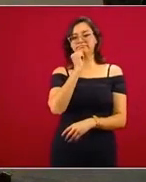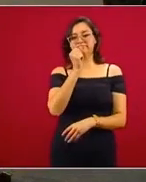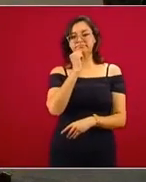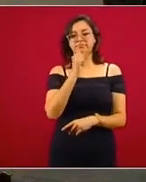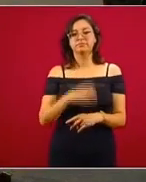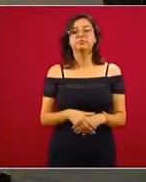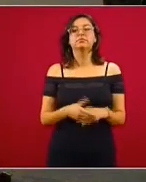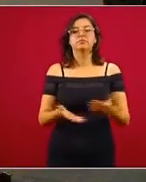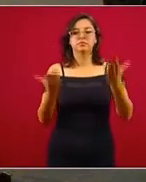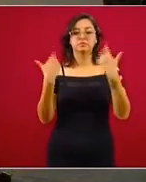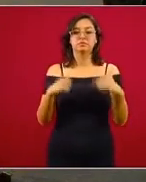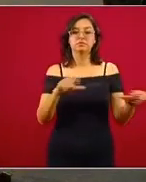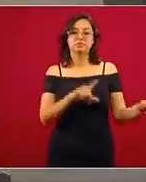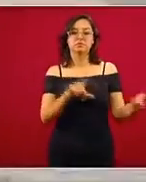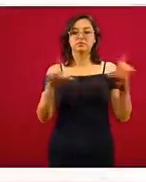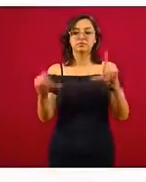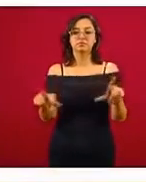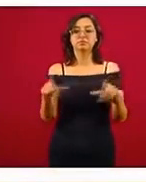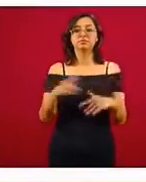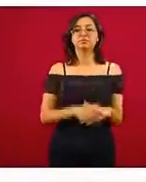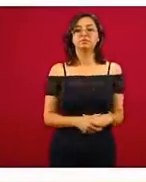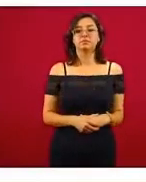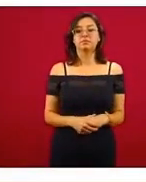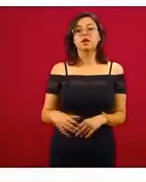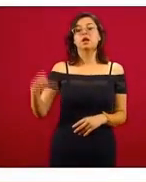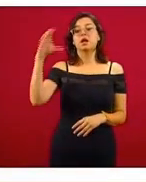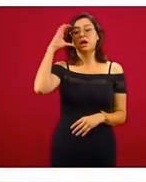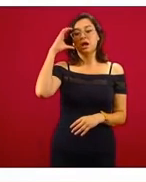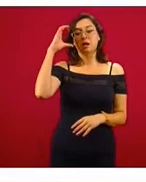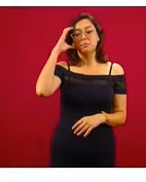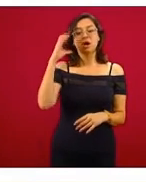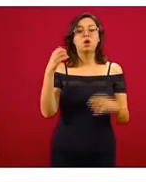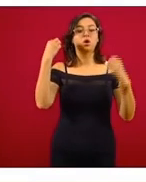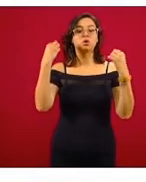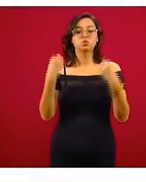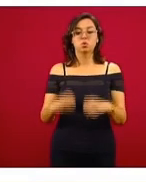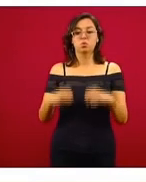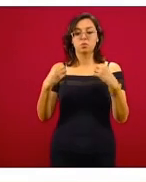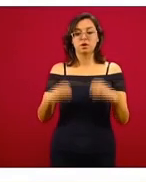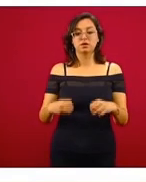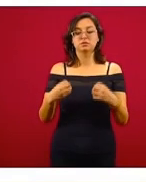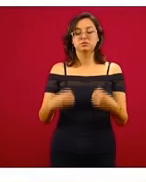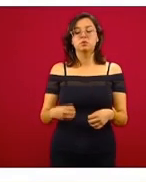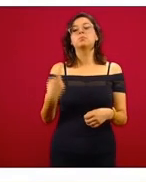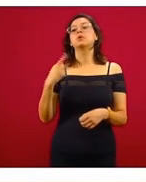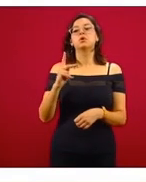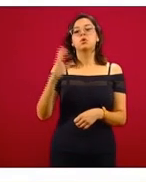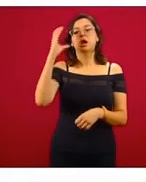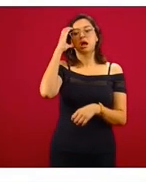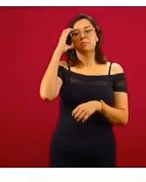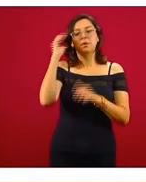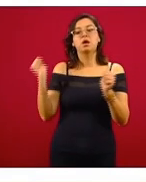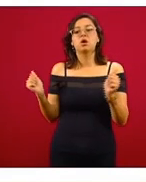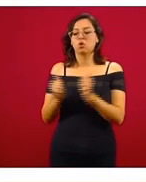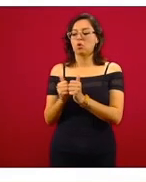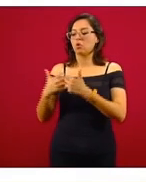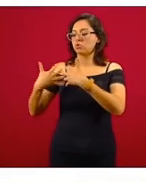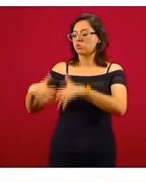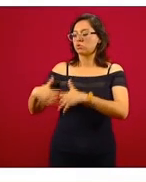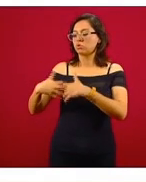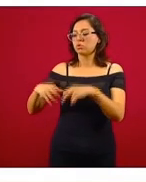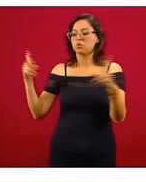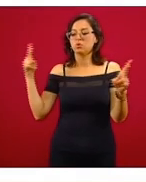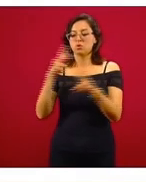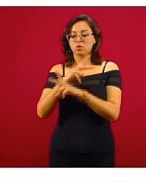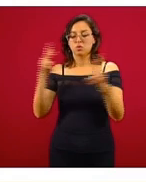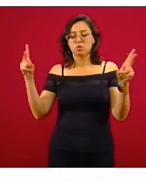they entered the pandemic. That was usually later than the other states that show higher occupancy rates. Here we